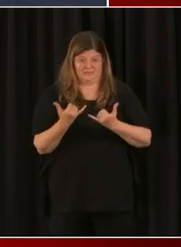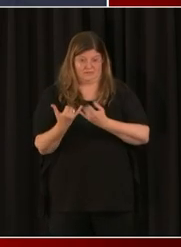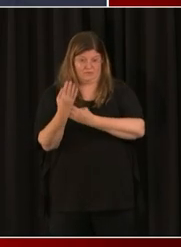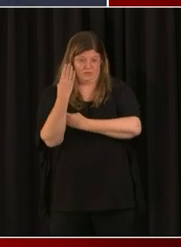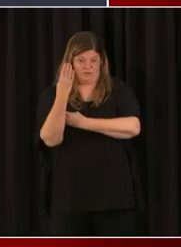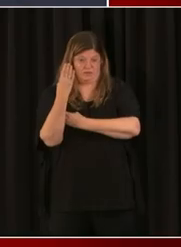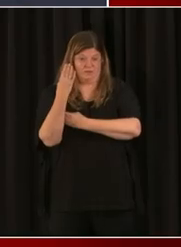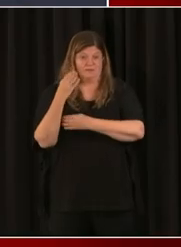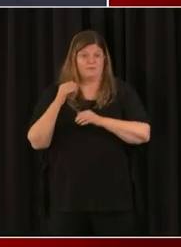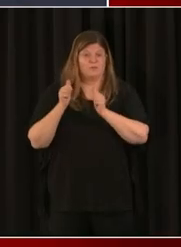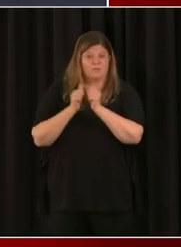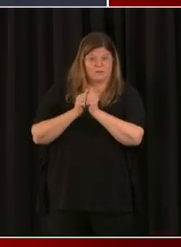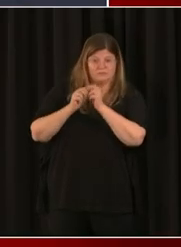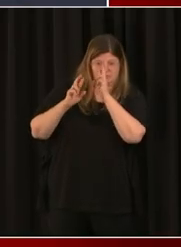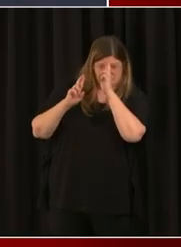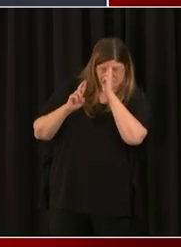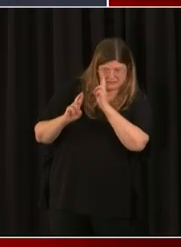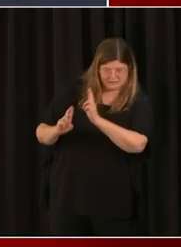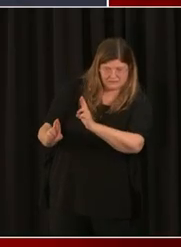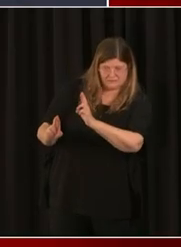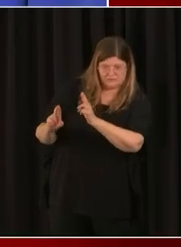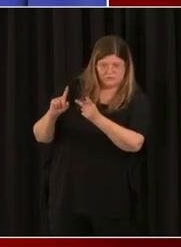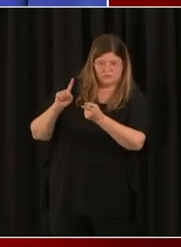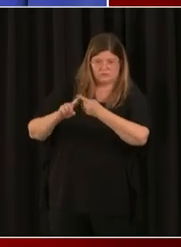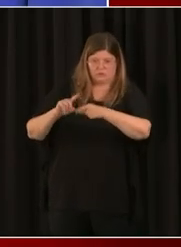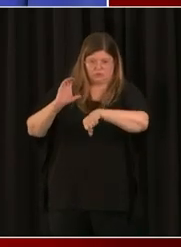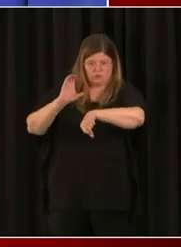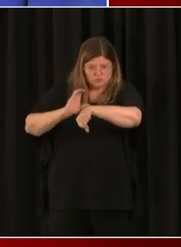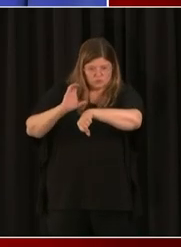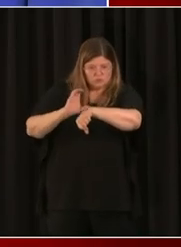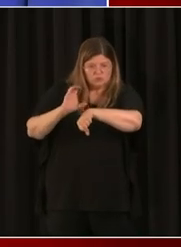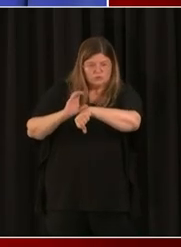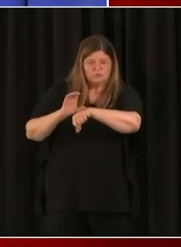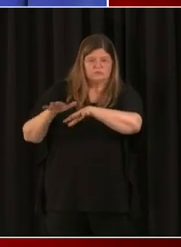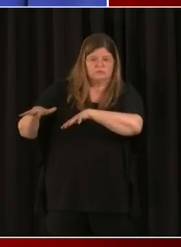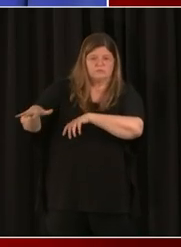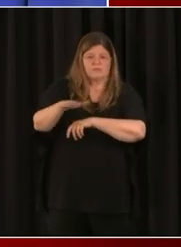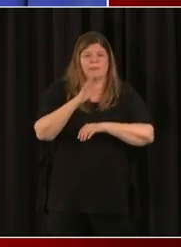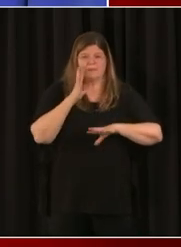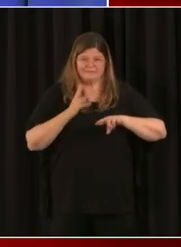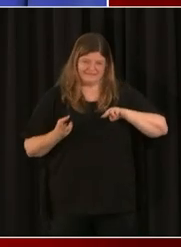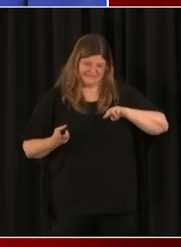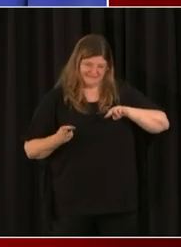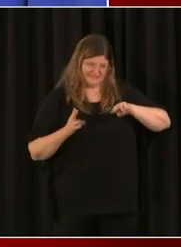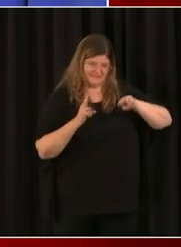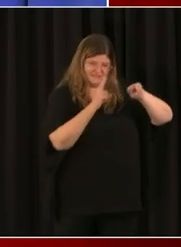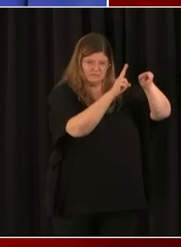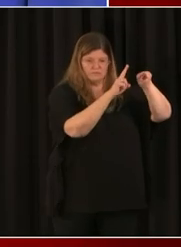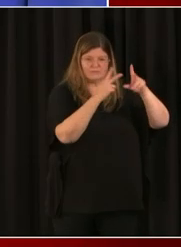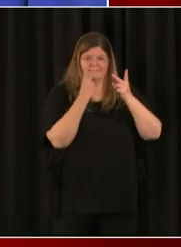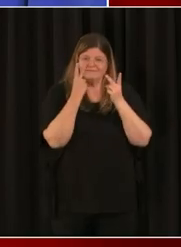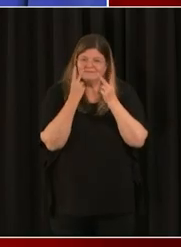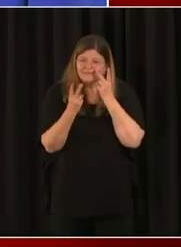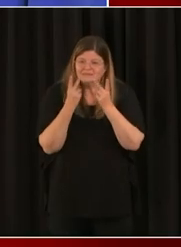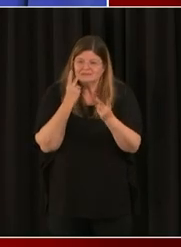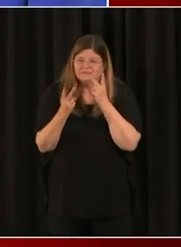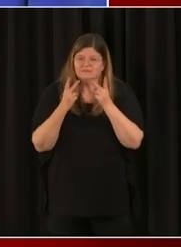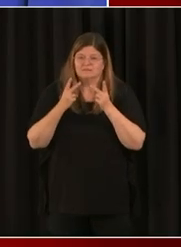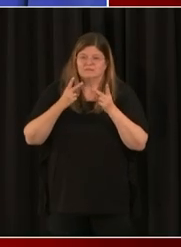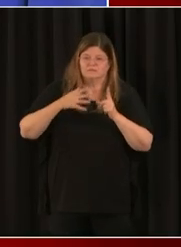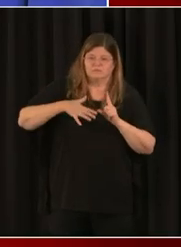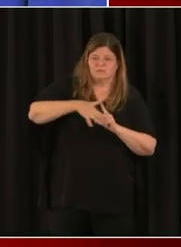of things. So with respect to the churches, we will be increasing our visibility